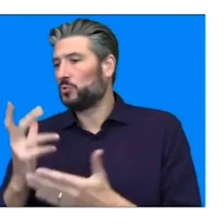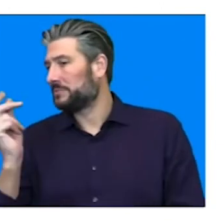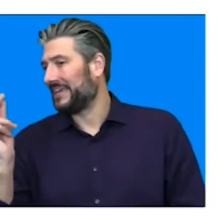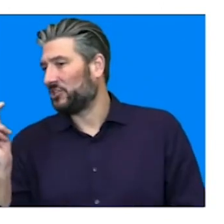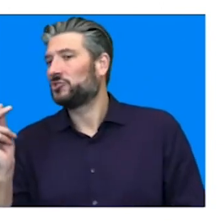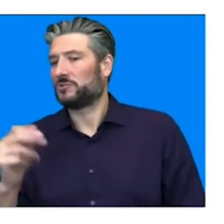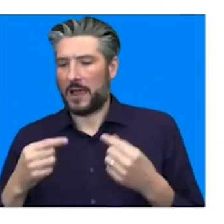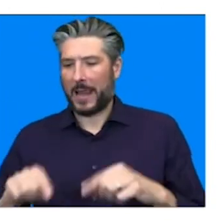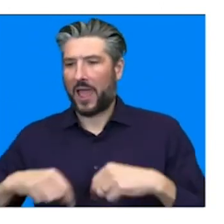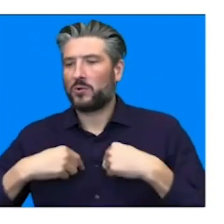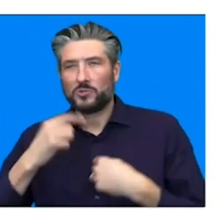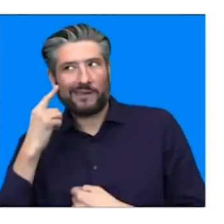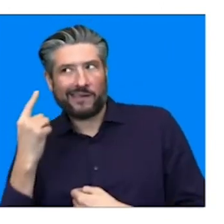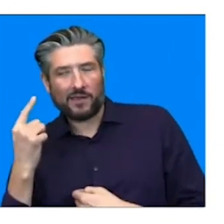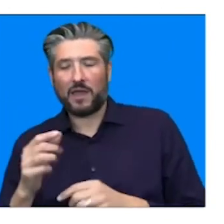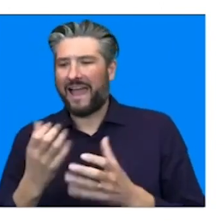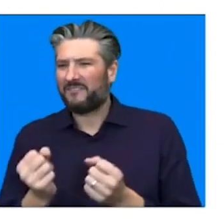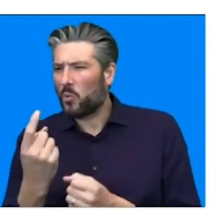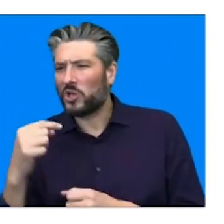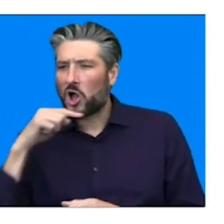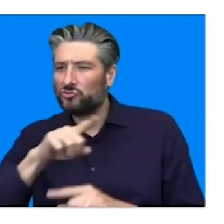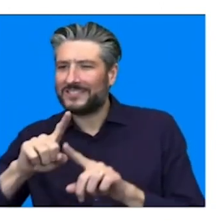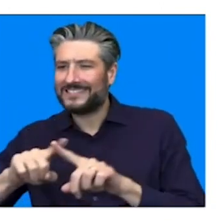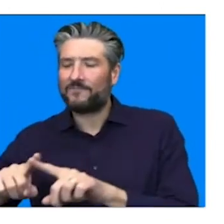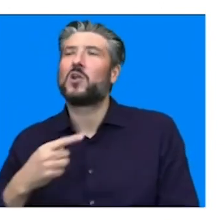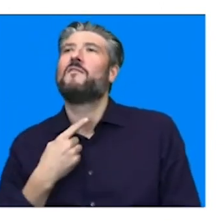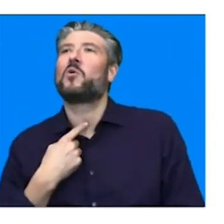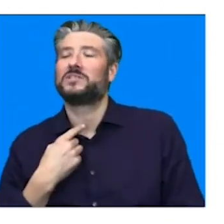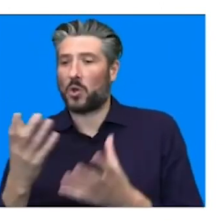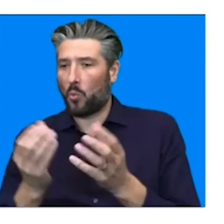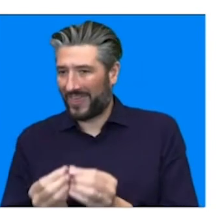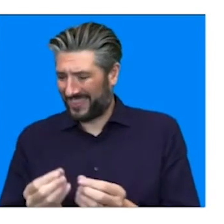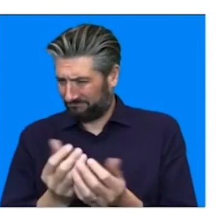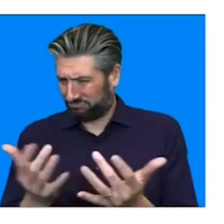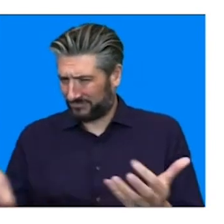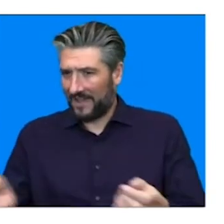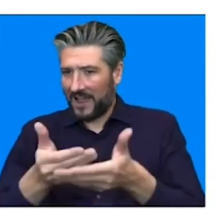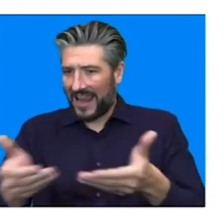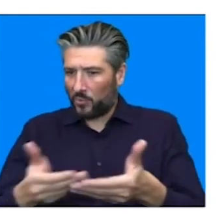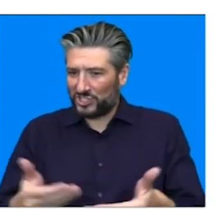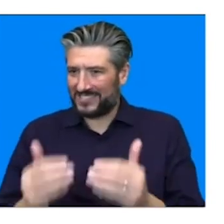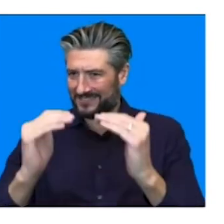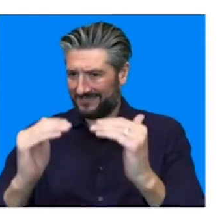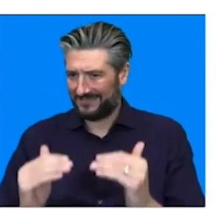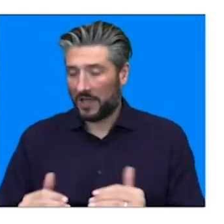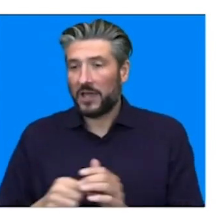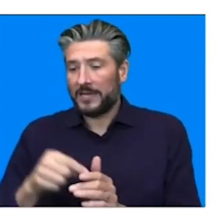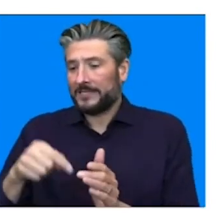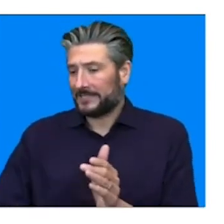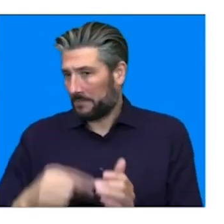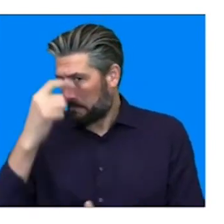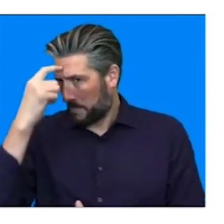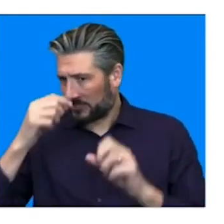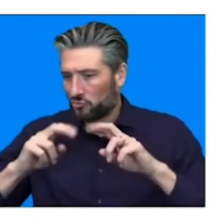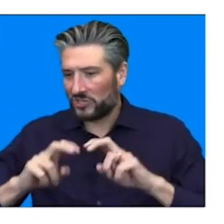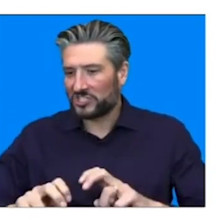100-plus voices, available in multiple languages and variants. It applies DeepMind's groundbreaking research in WaveNet and Google's